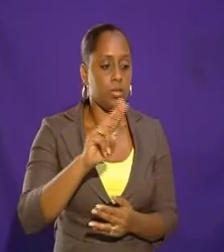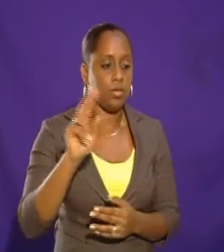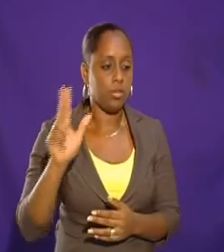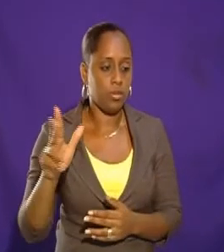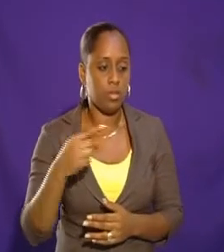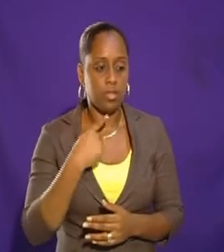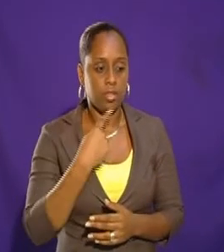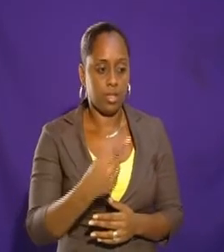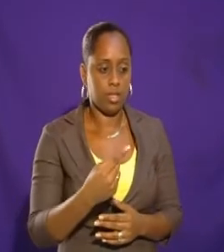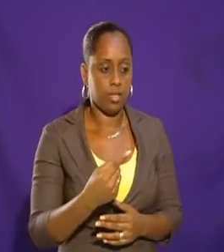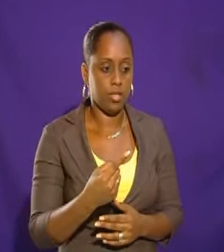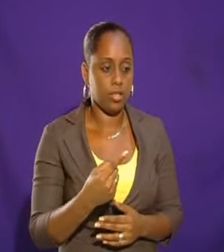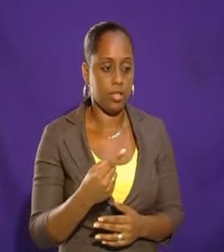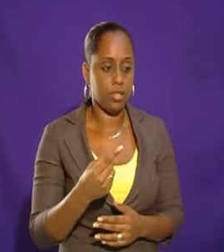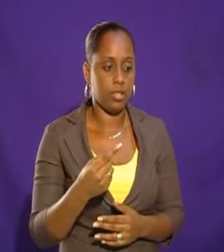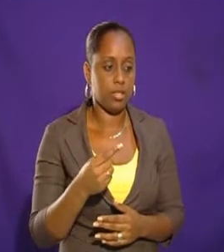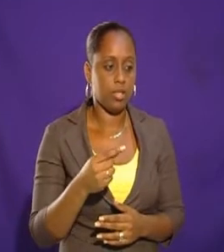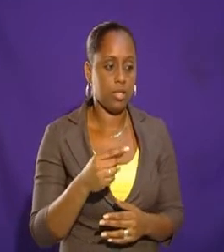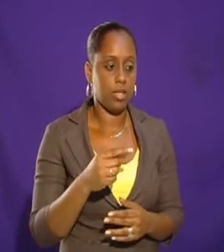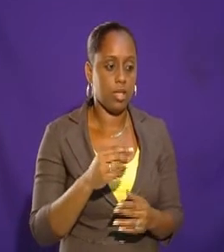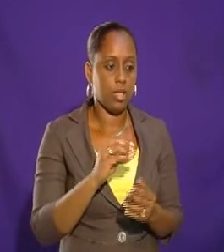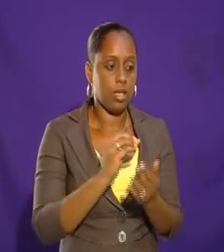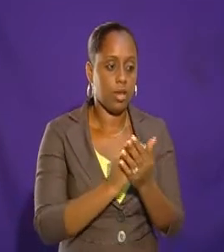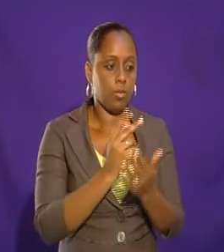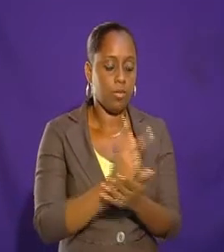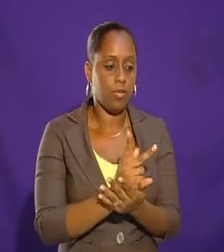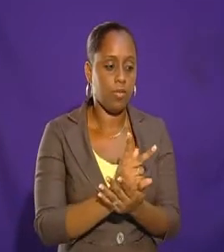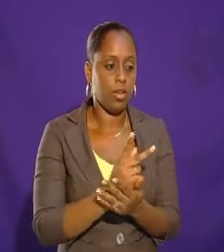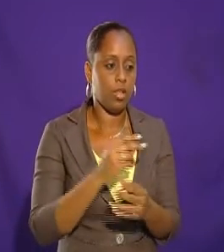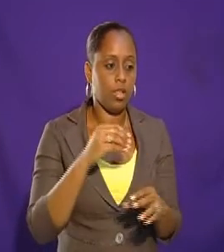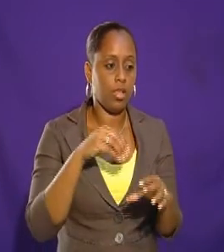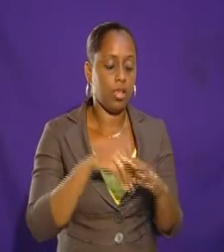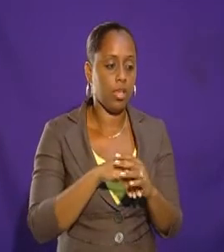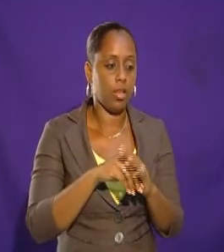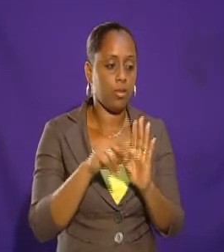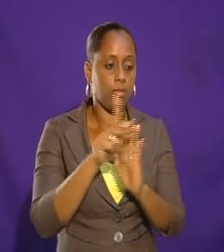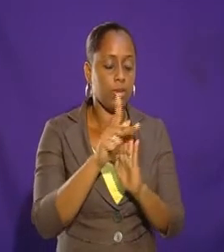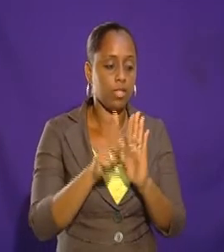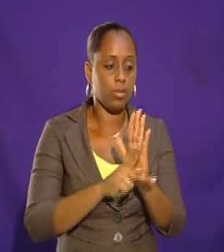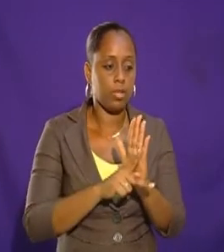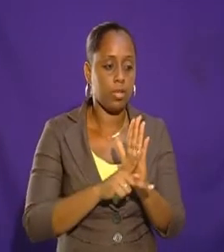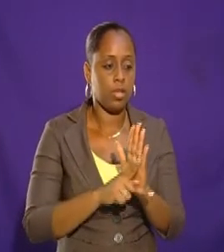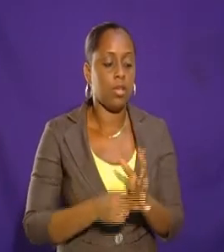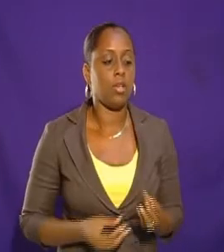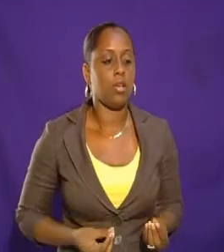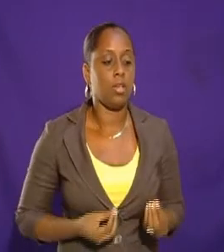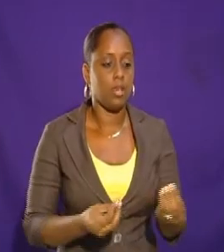Section 23(3) states, approval in principle granted